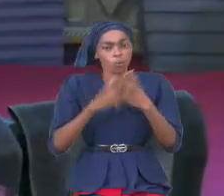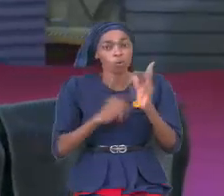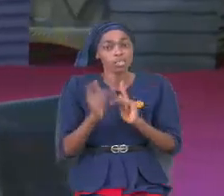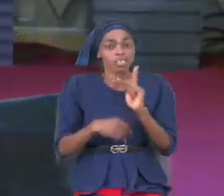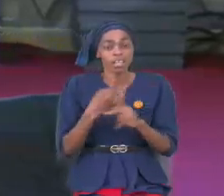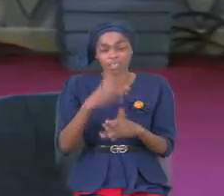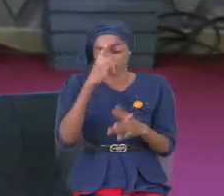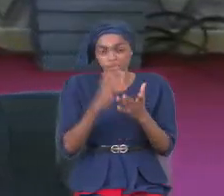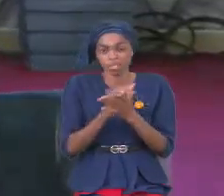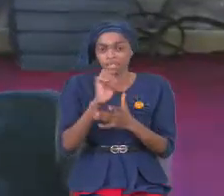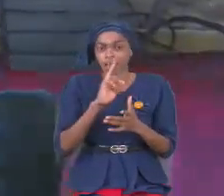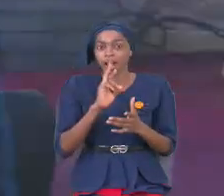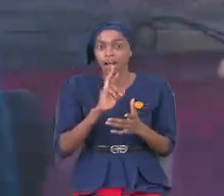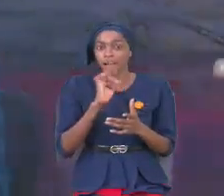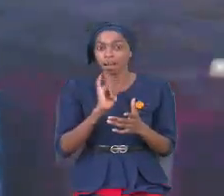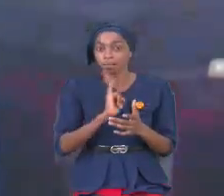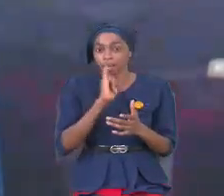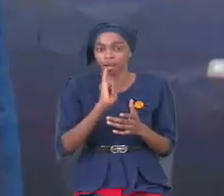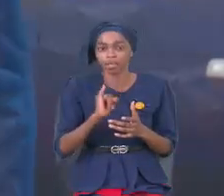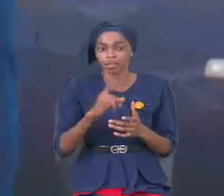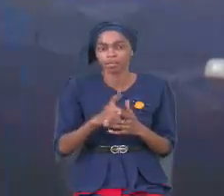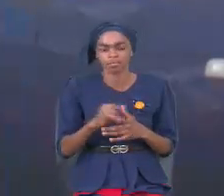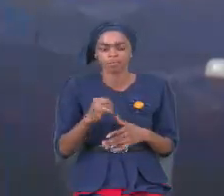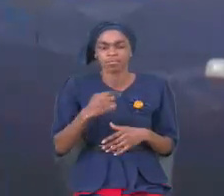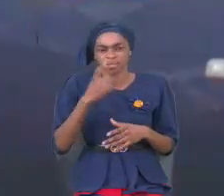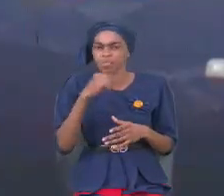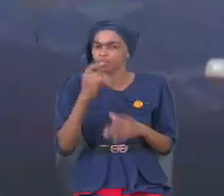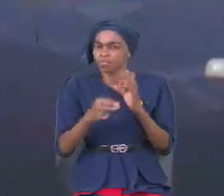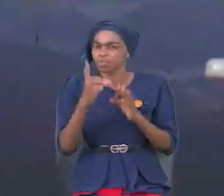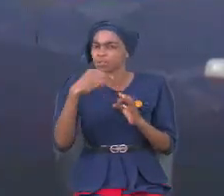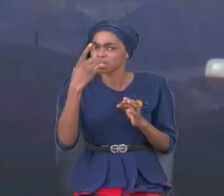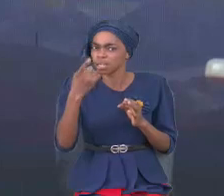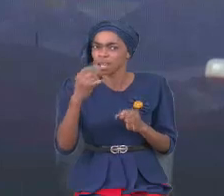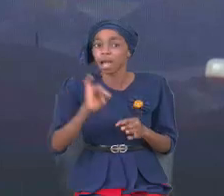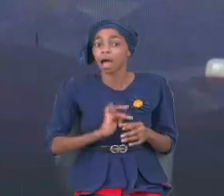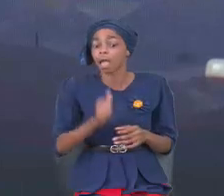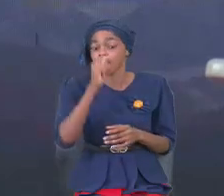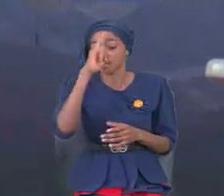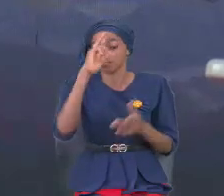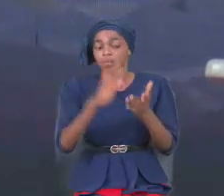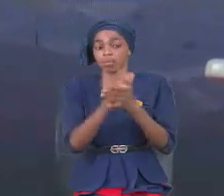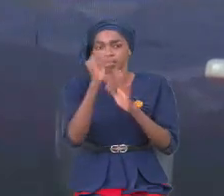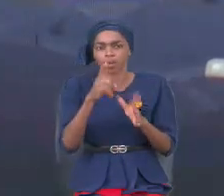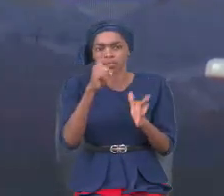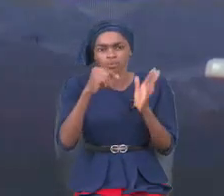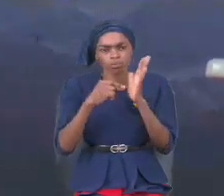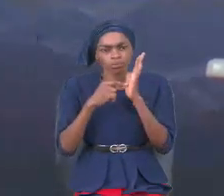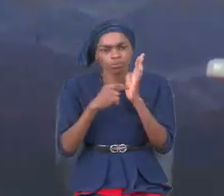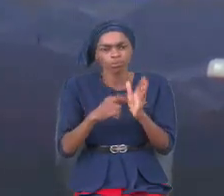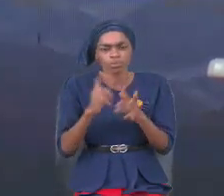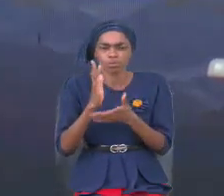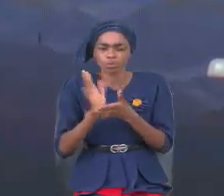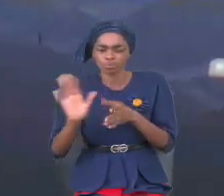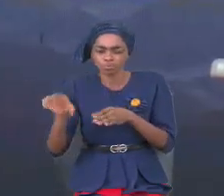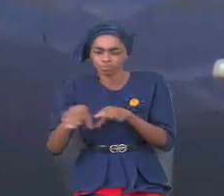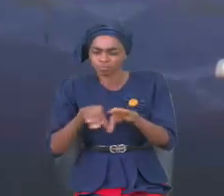God. Show some practical thing that shows you are not only provisional saint, but